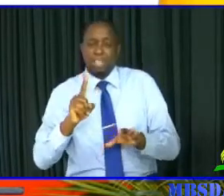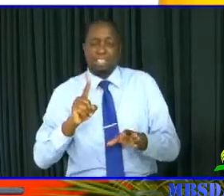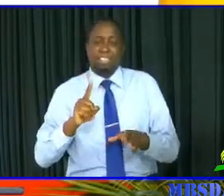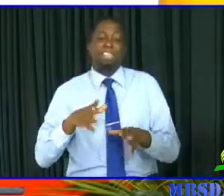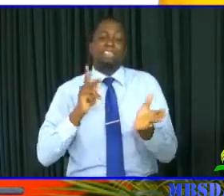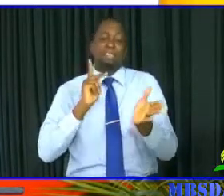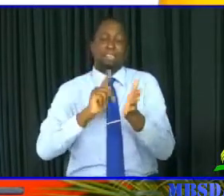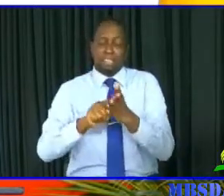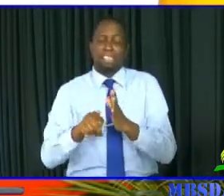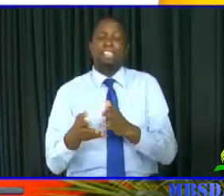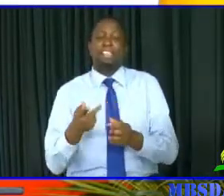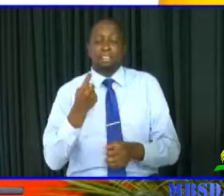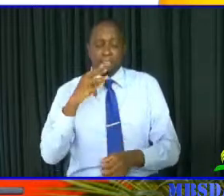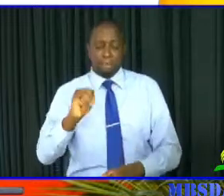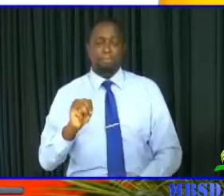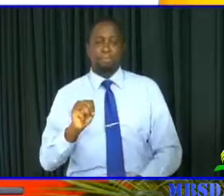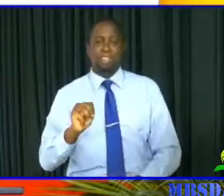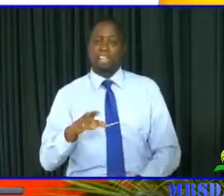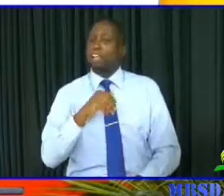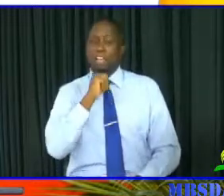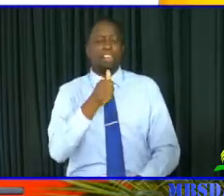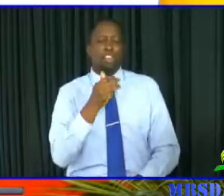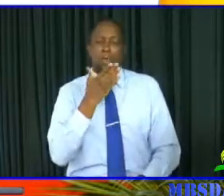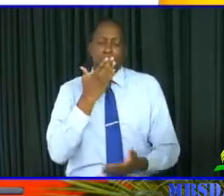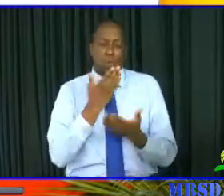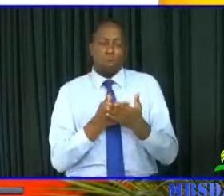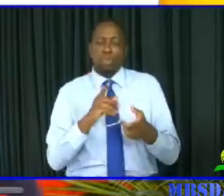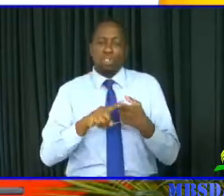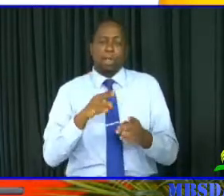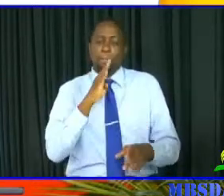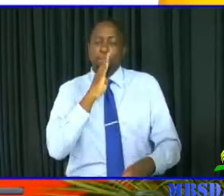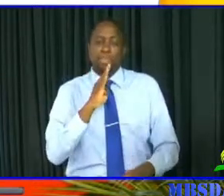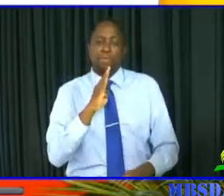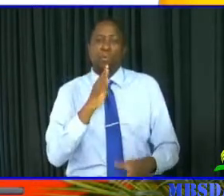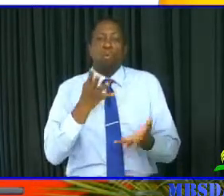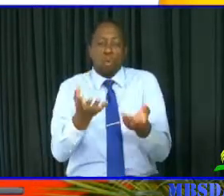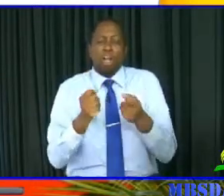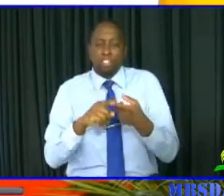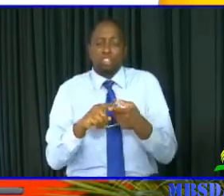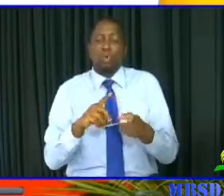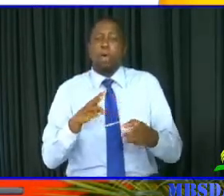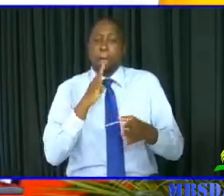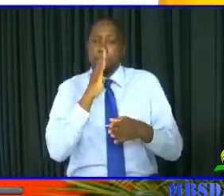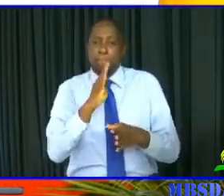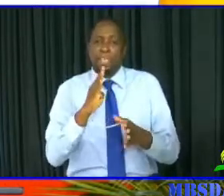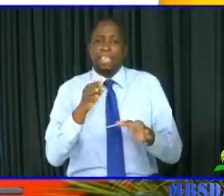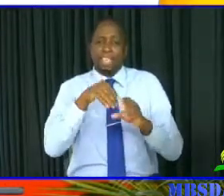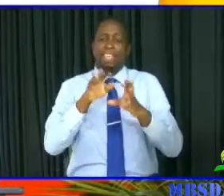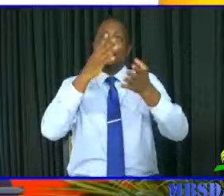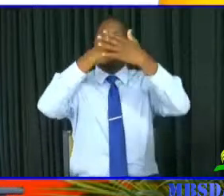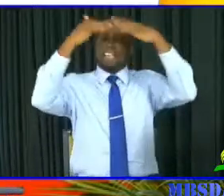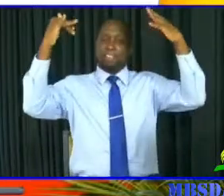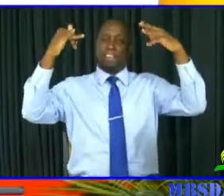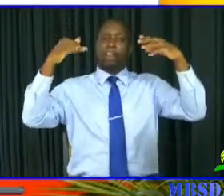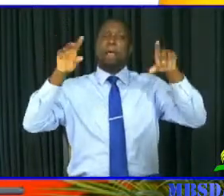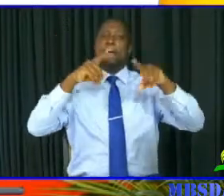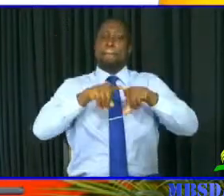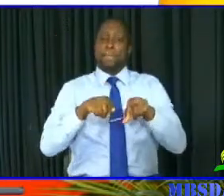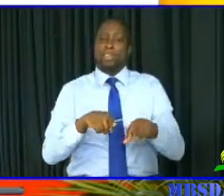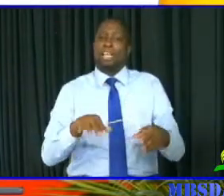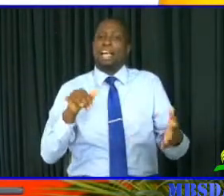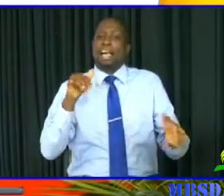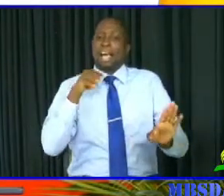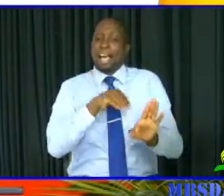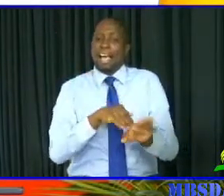is not good to want to be in the kingdom and at the same time partaking of the pleasures of